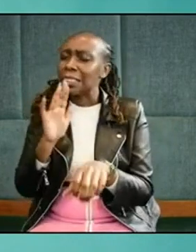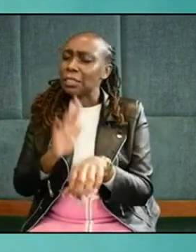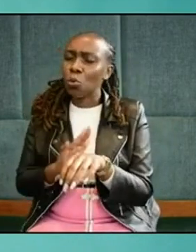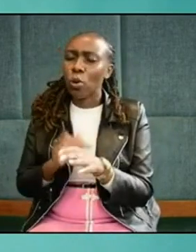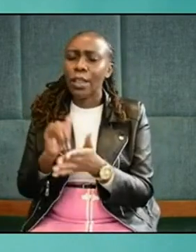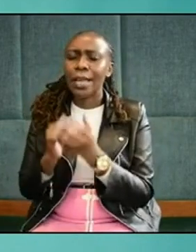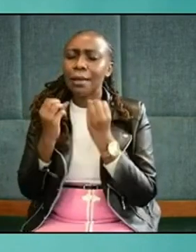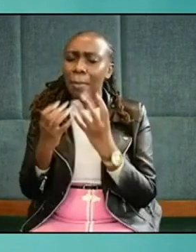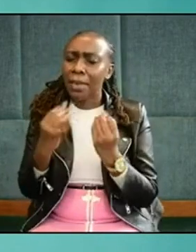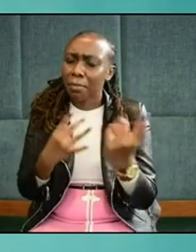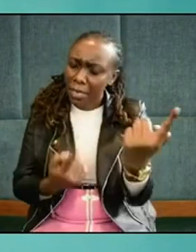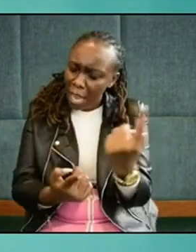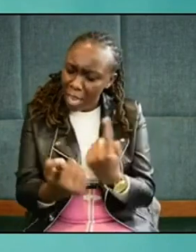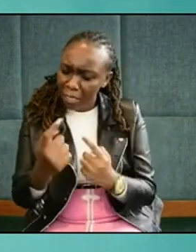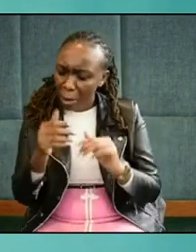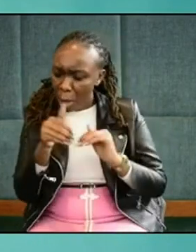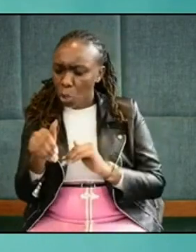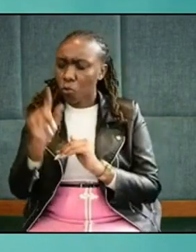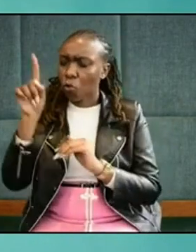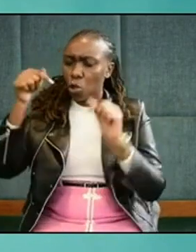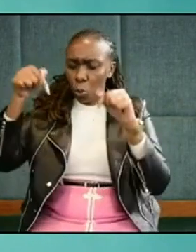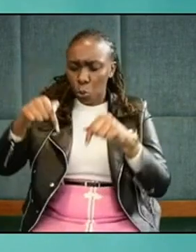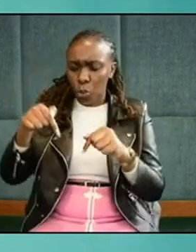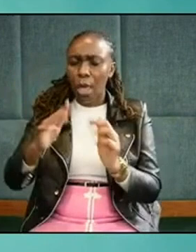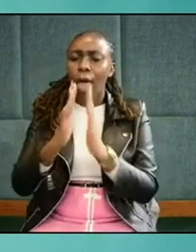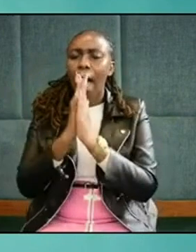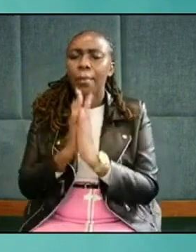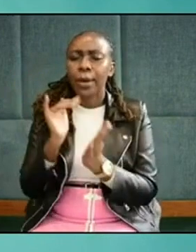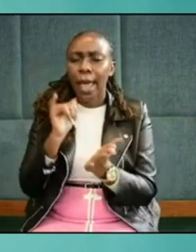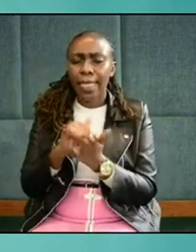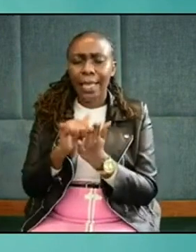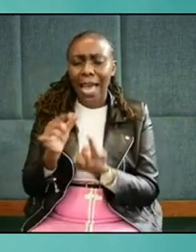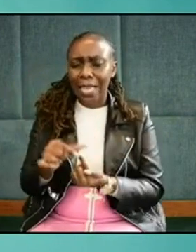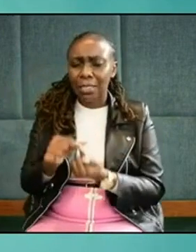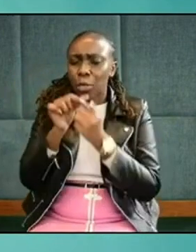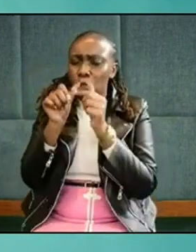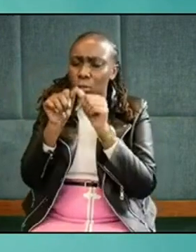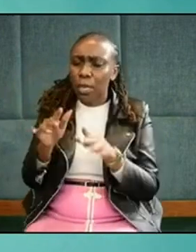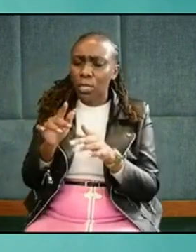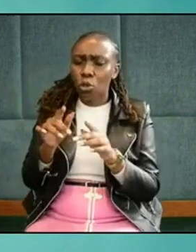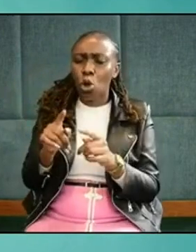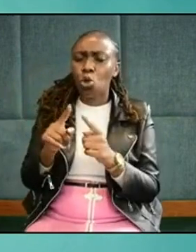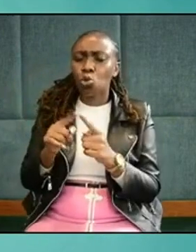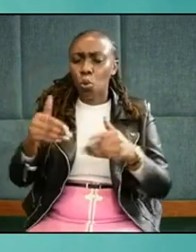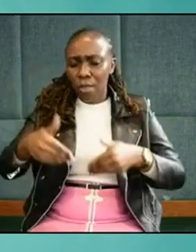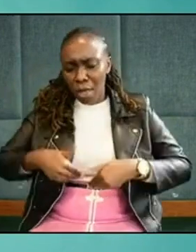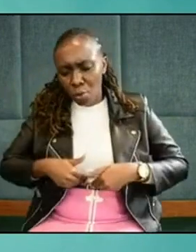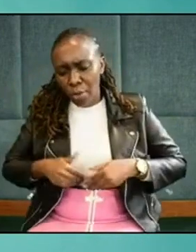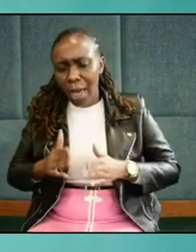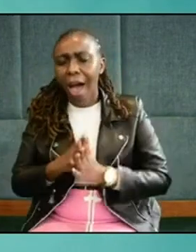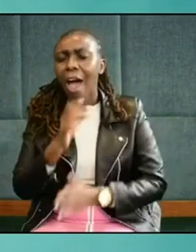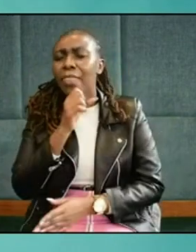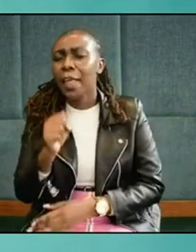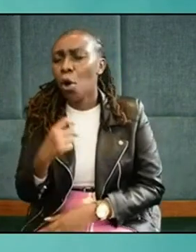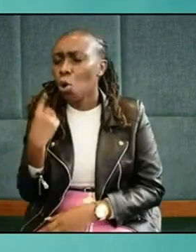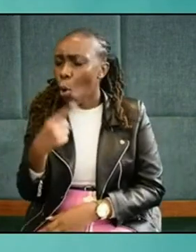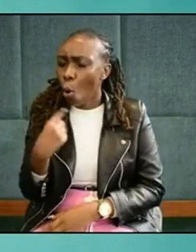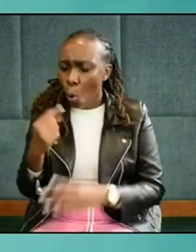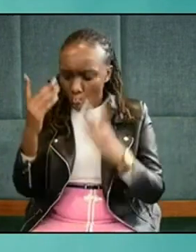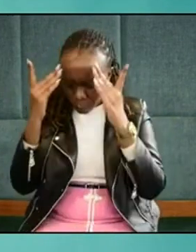decided, dear Father, to follow you this day? I pray a special blessing upon the young and the old who